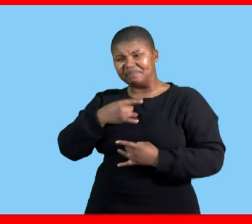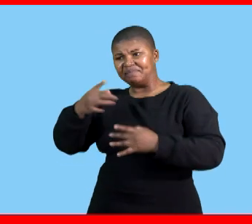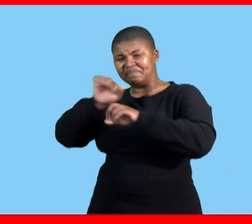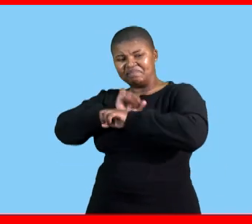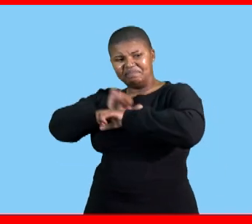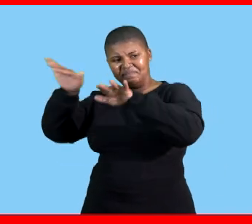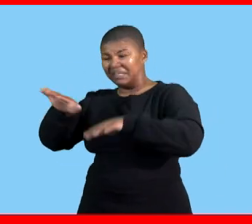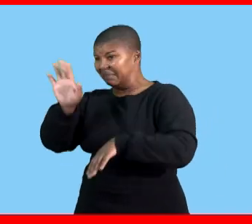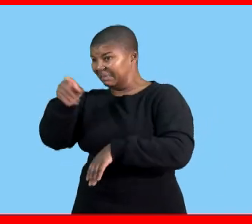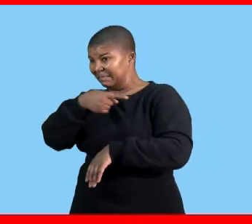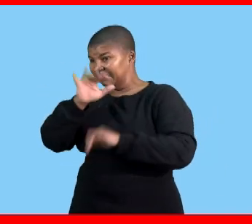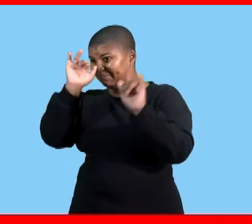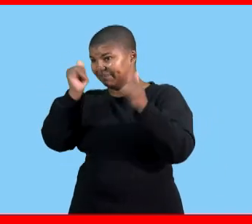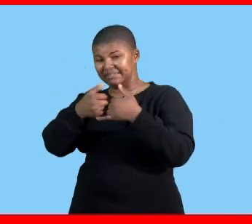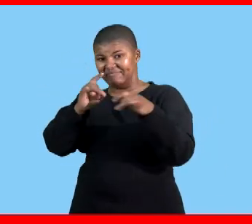one.